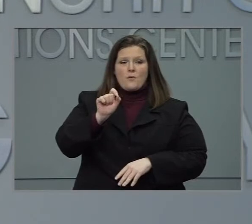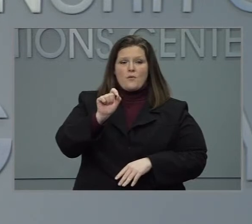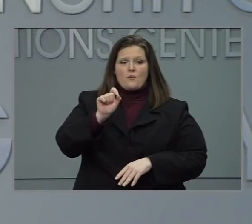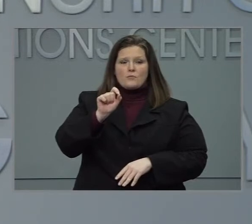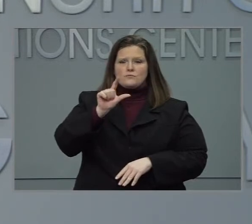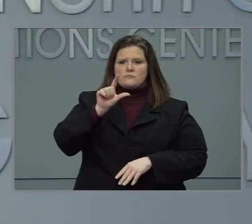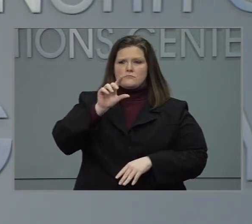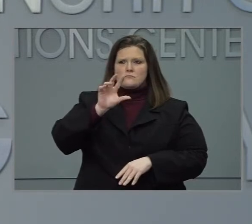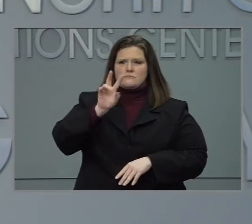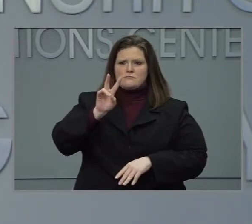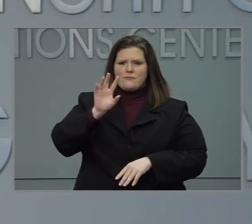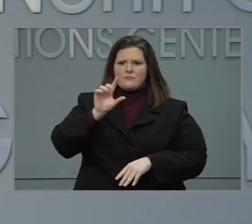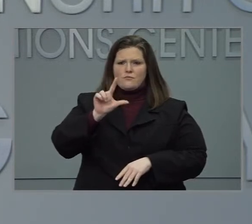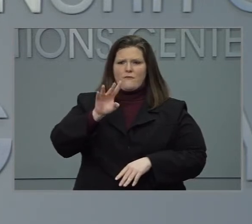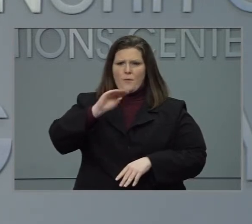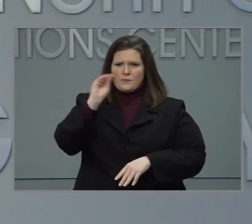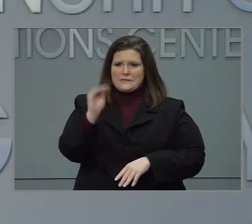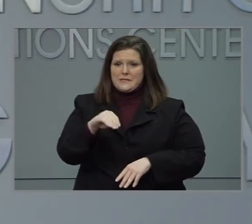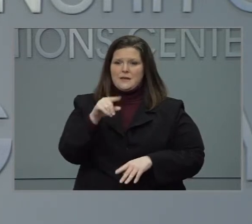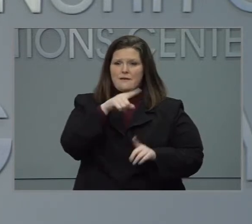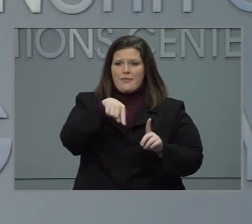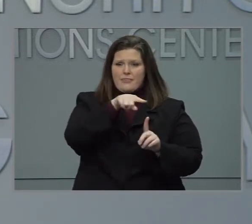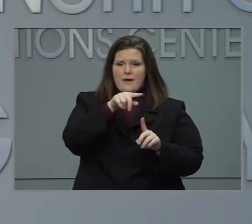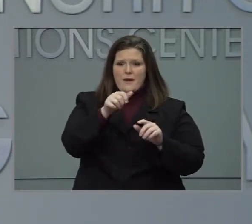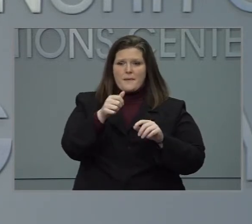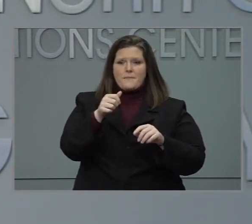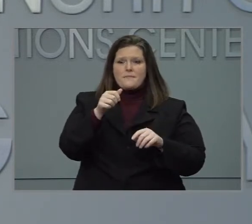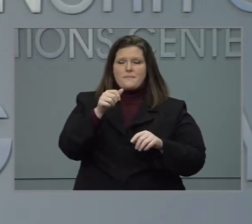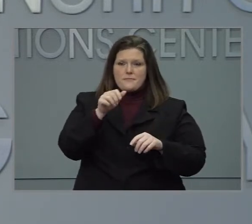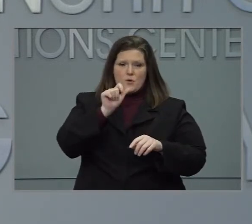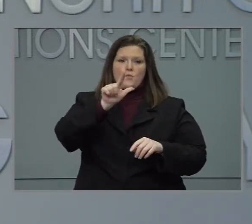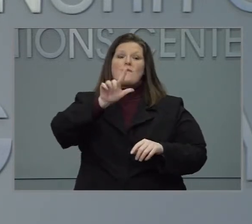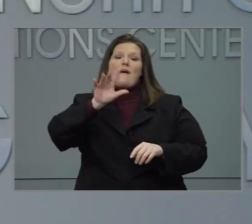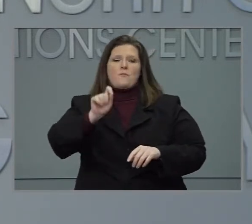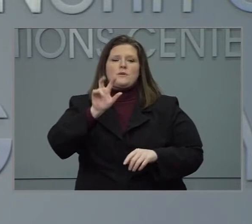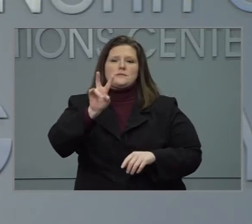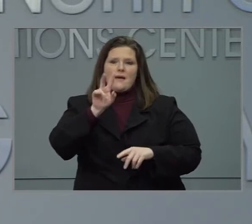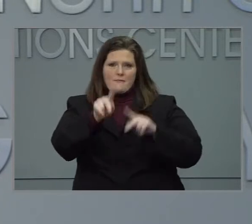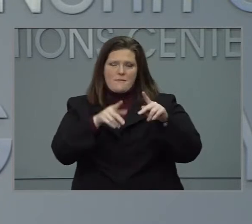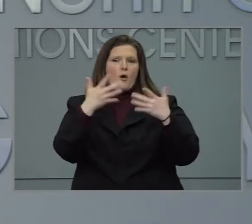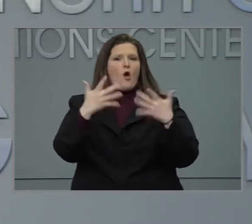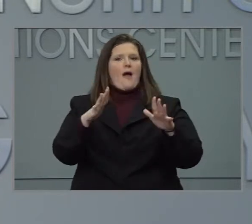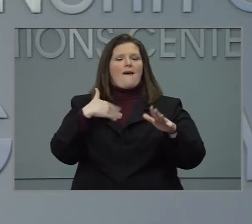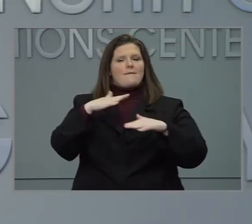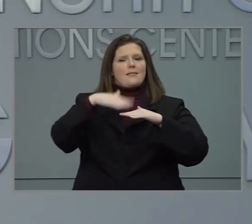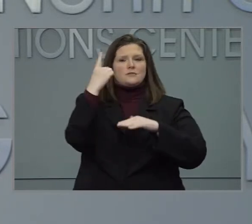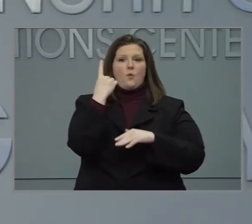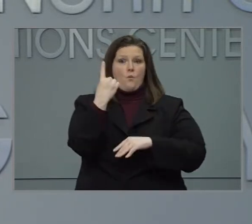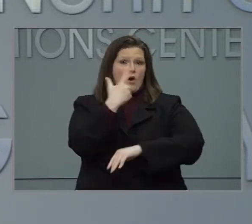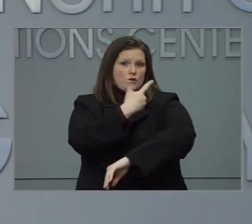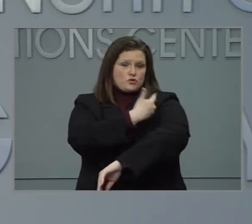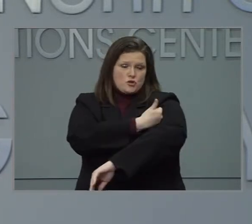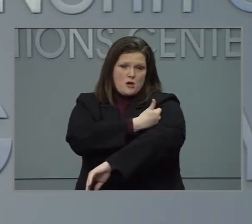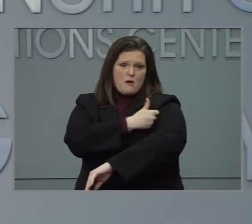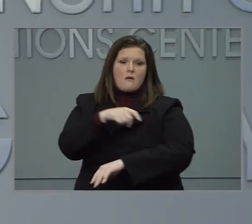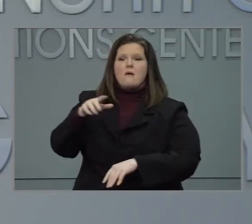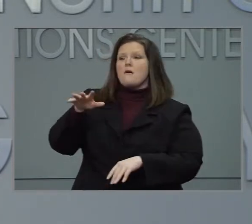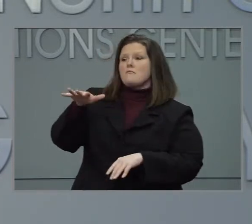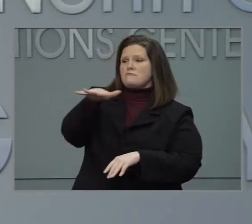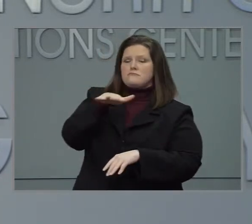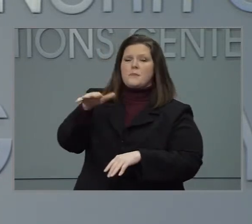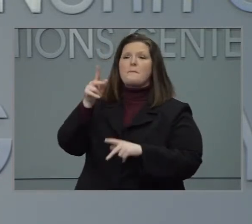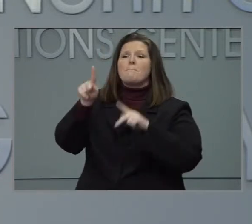vaccinated. That's fast. We're also seeing significant progress with our efforts on equity in vaccine